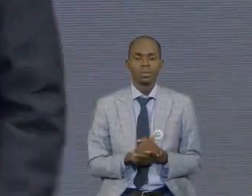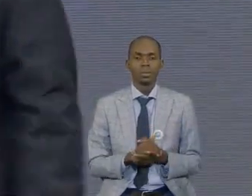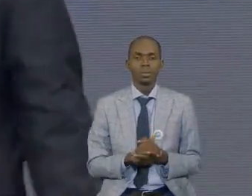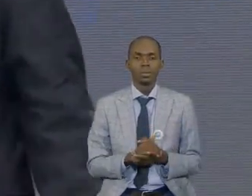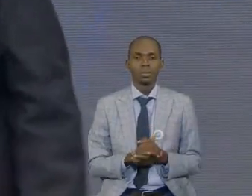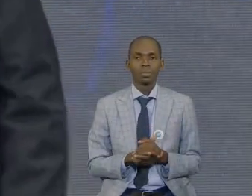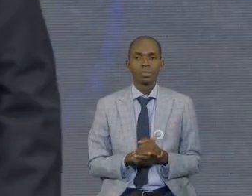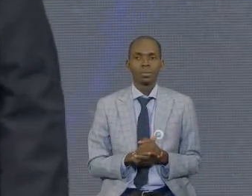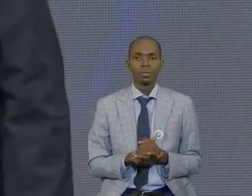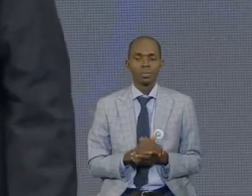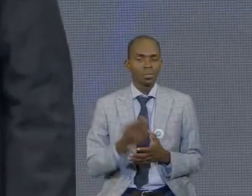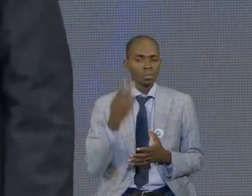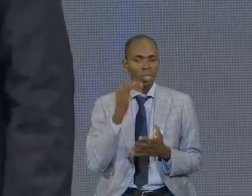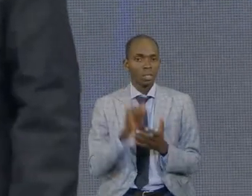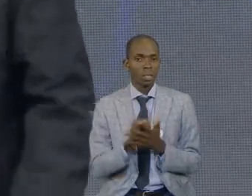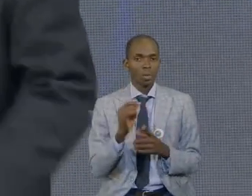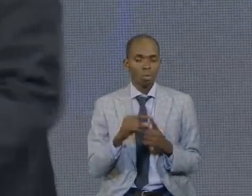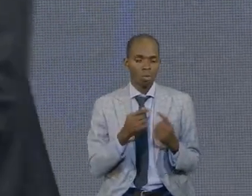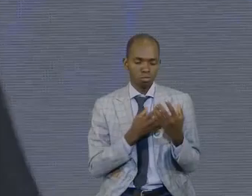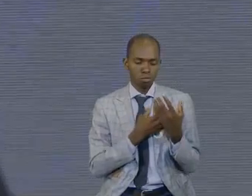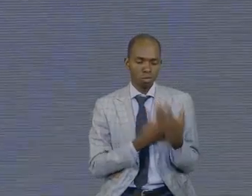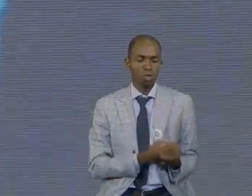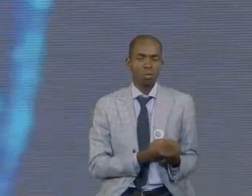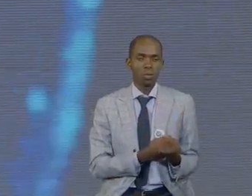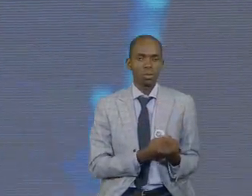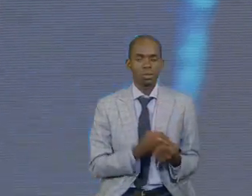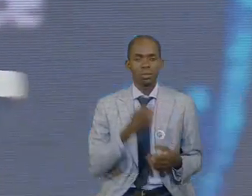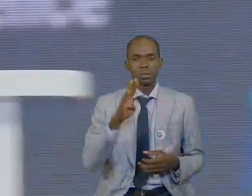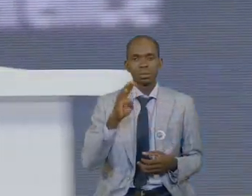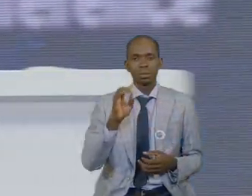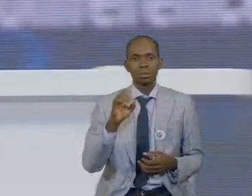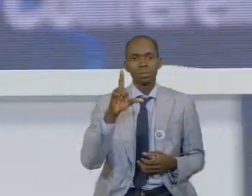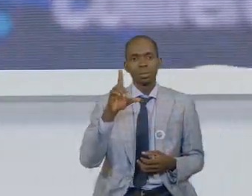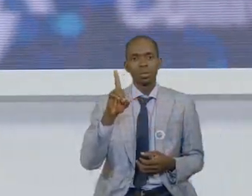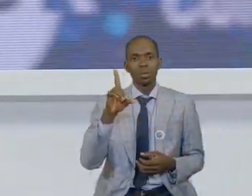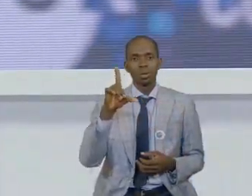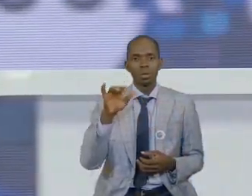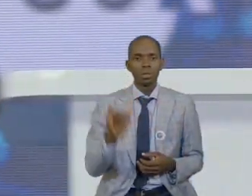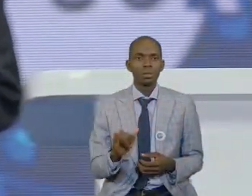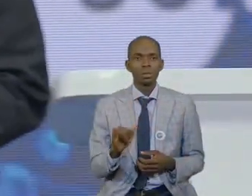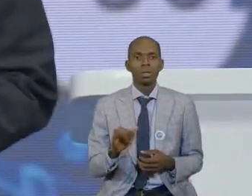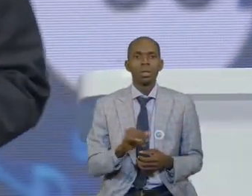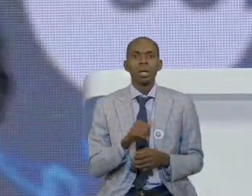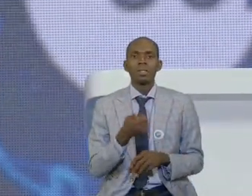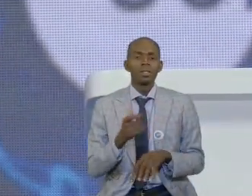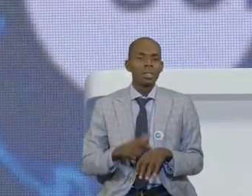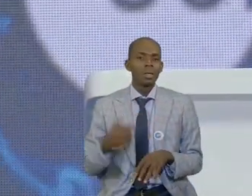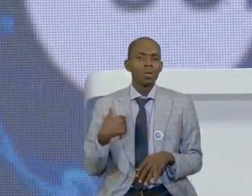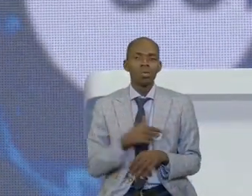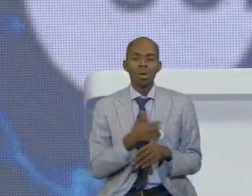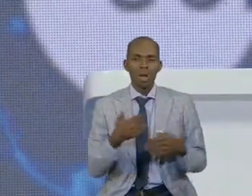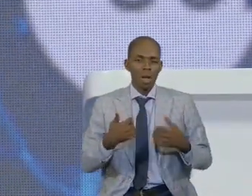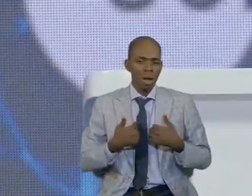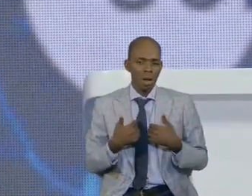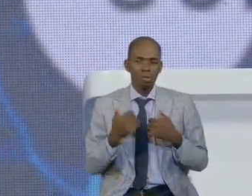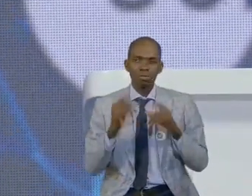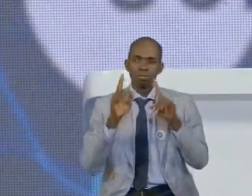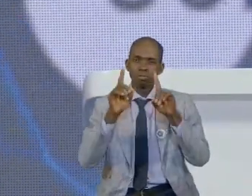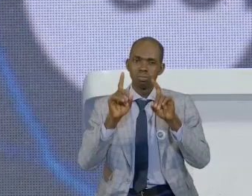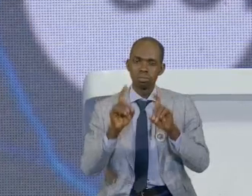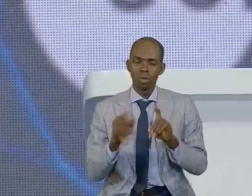Look at that word boldly. Whenever we have trial, we feel